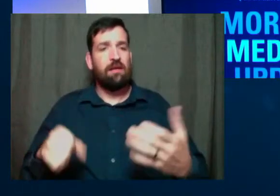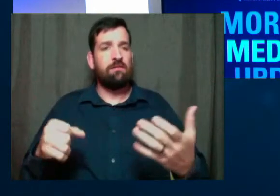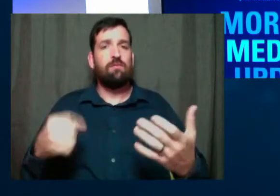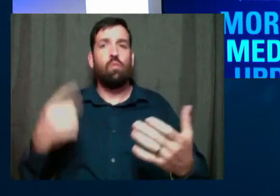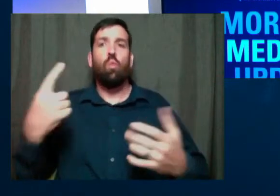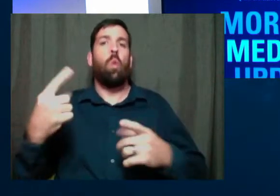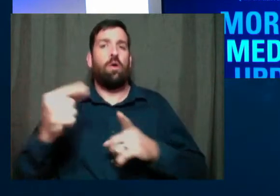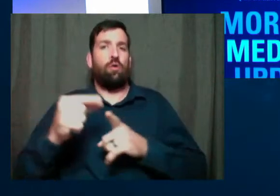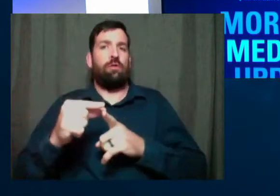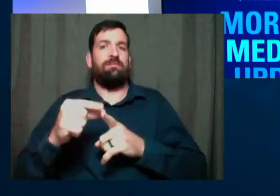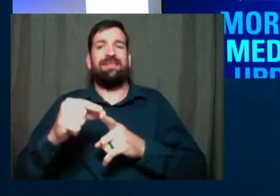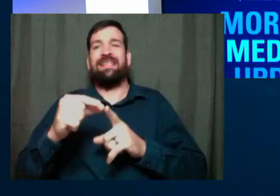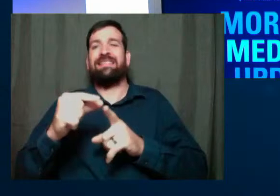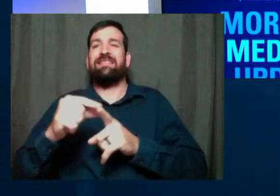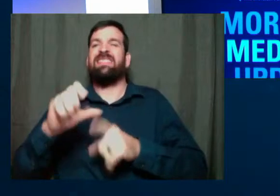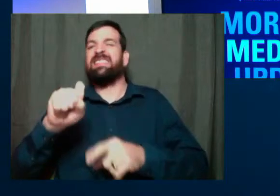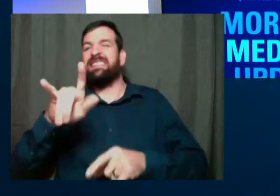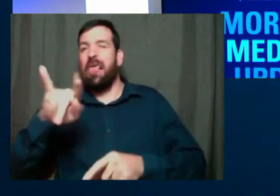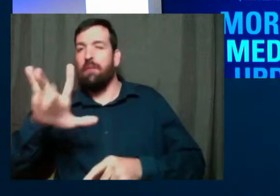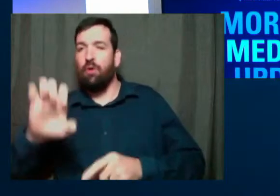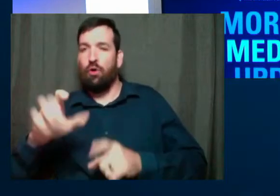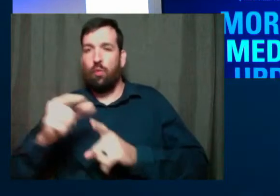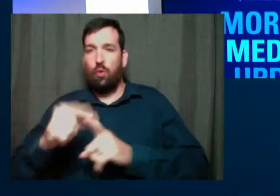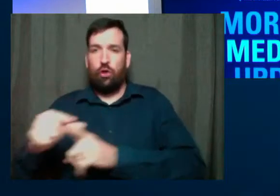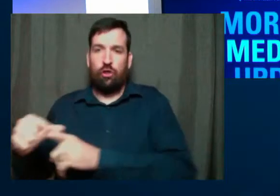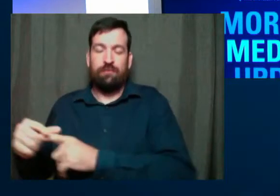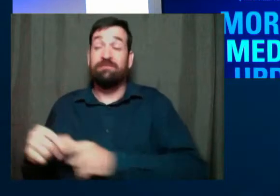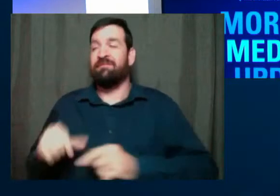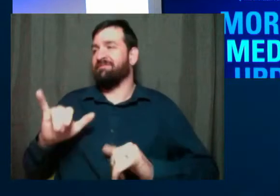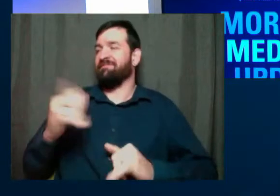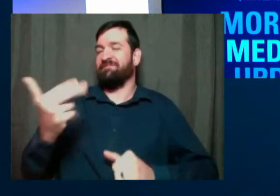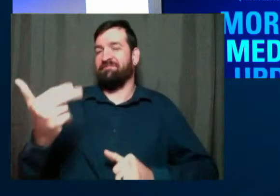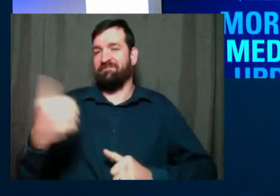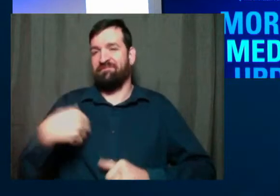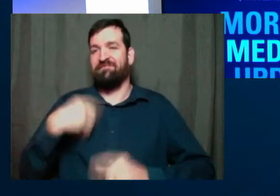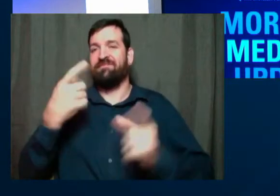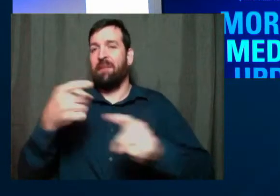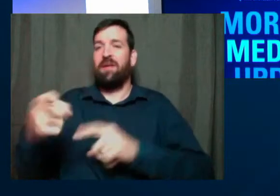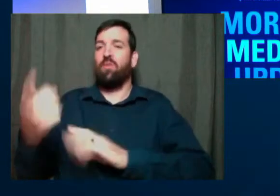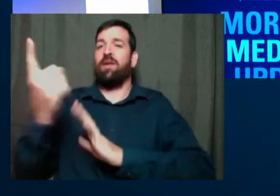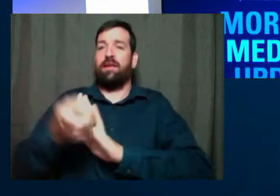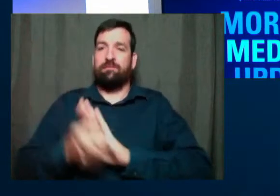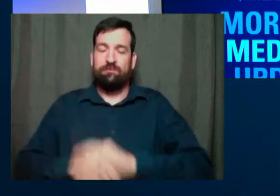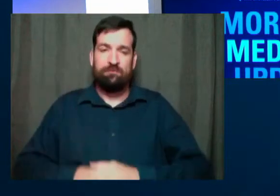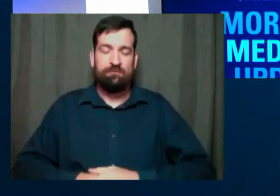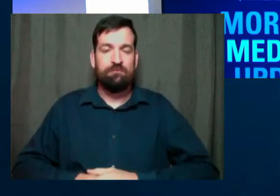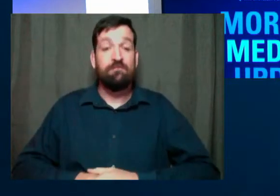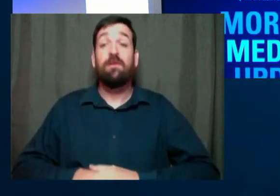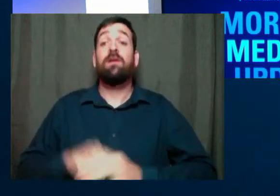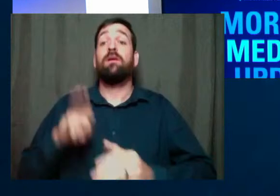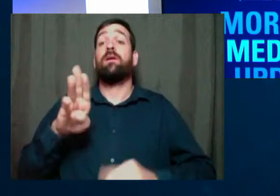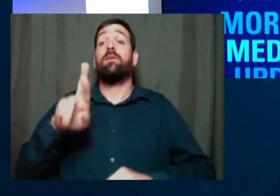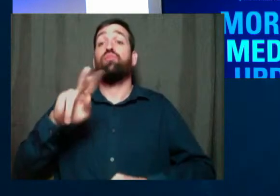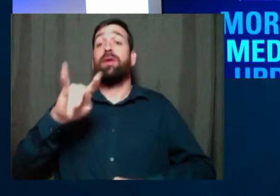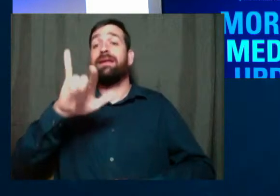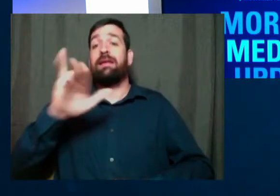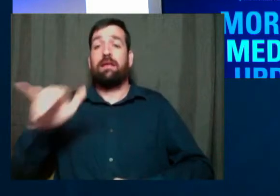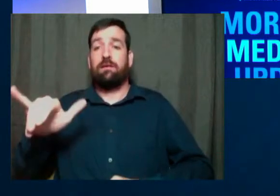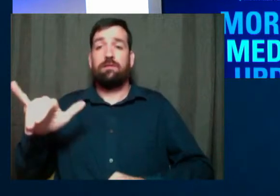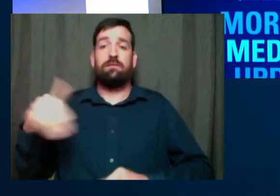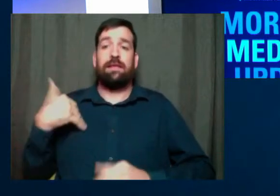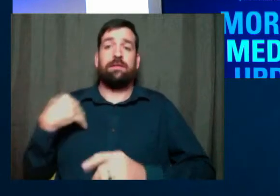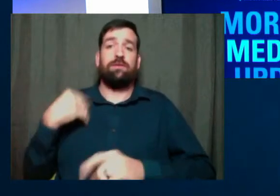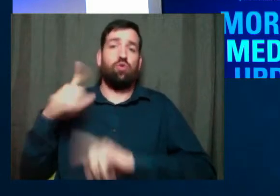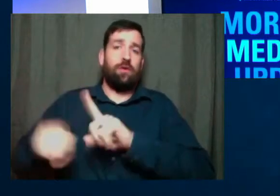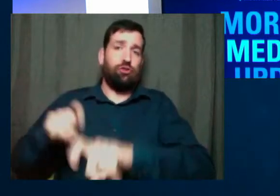say it on the air. Okay, I'm sure that's coming one of these days. All right. So Brittany has a question. Going back to what you showed